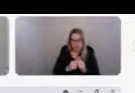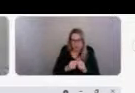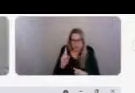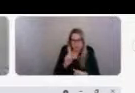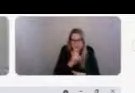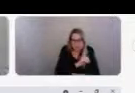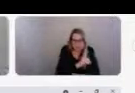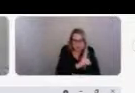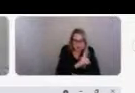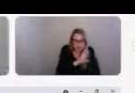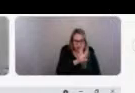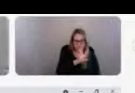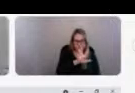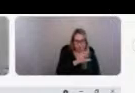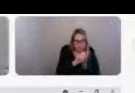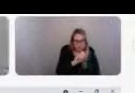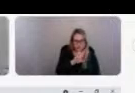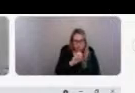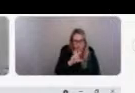45.03